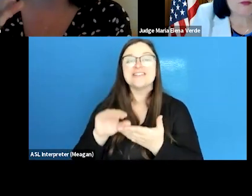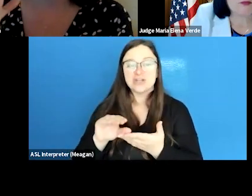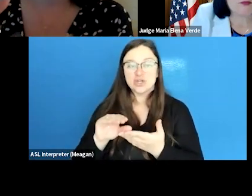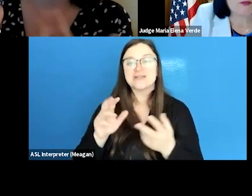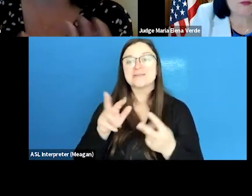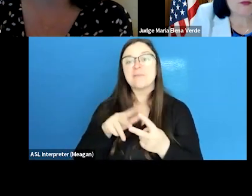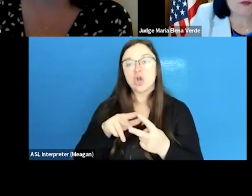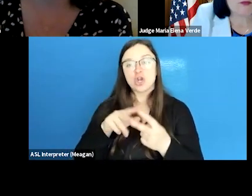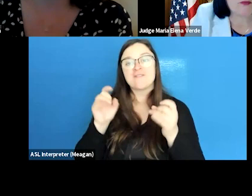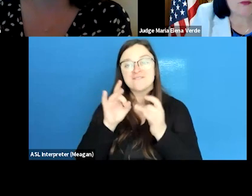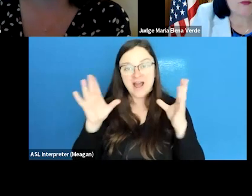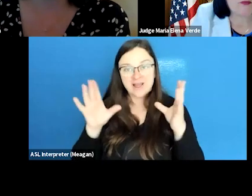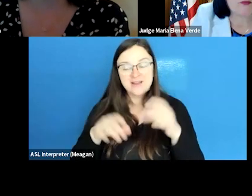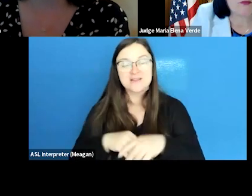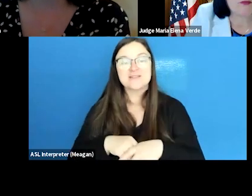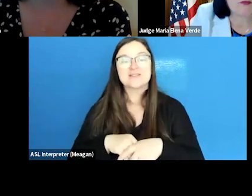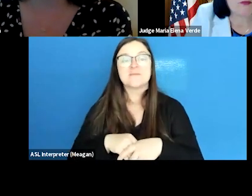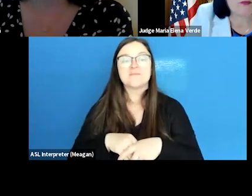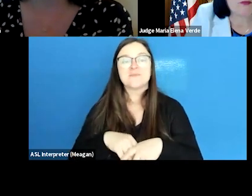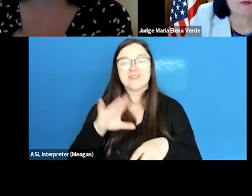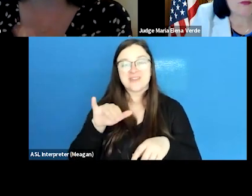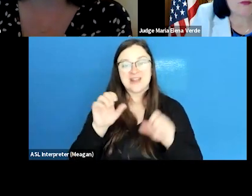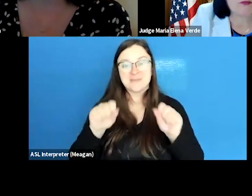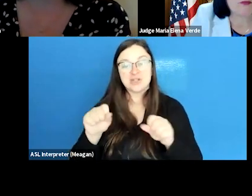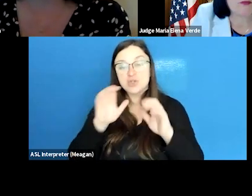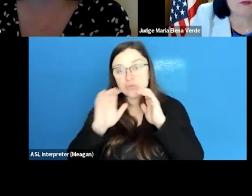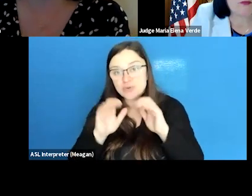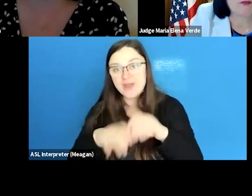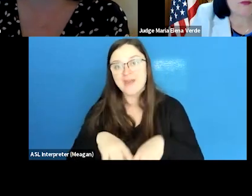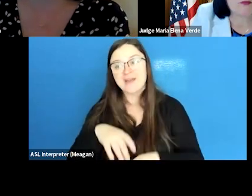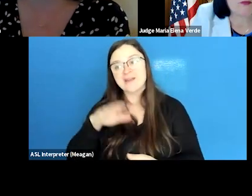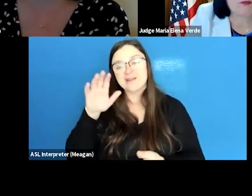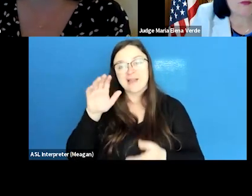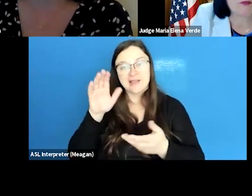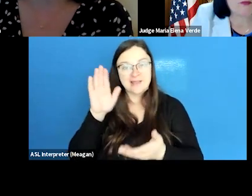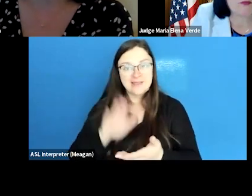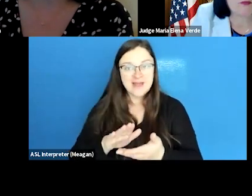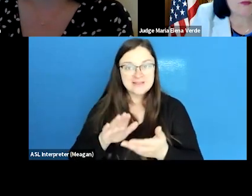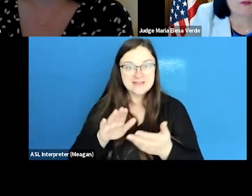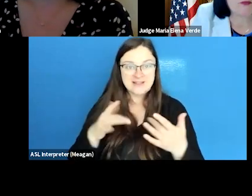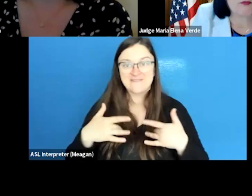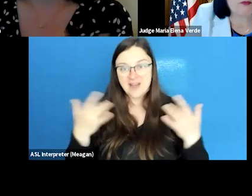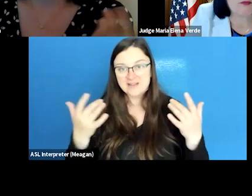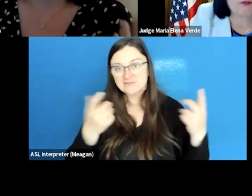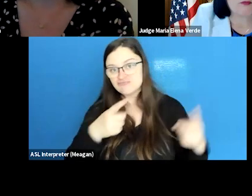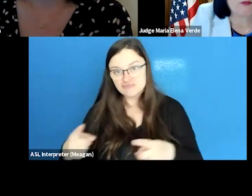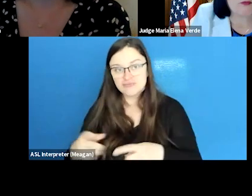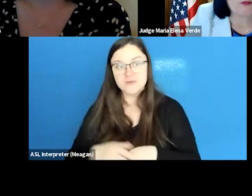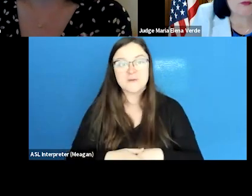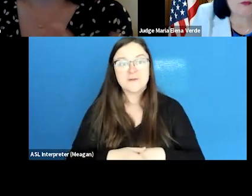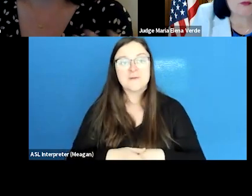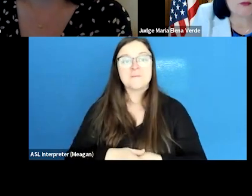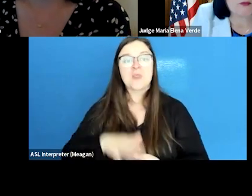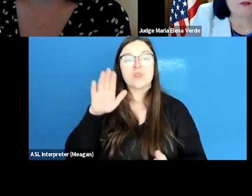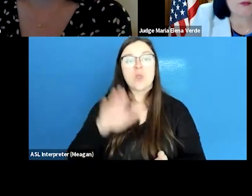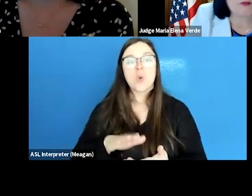other, and then de-escalate situations. Lower risk of child abuse. This is not a